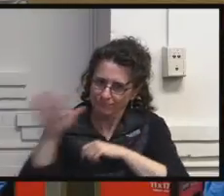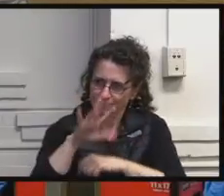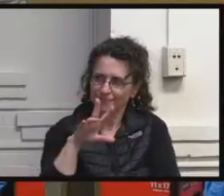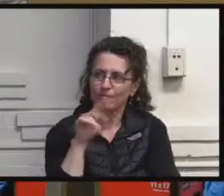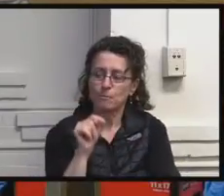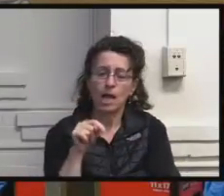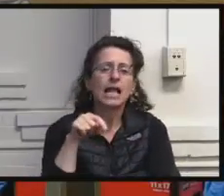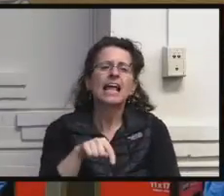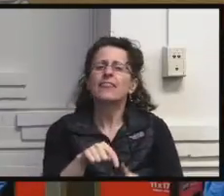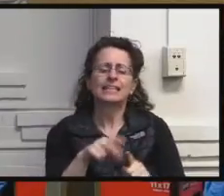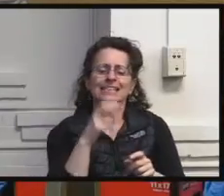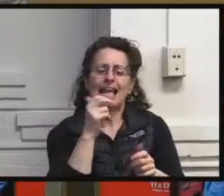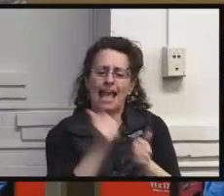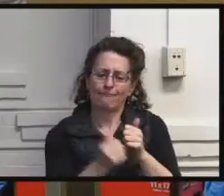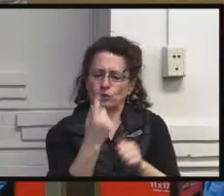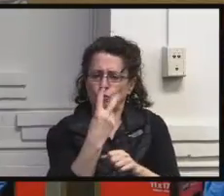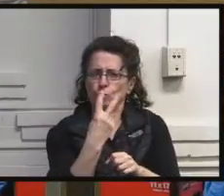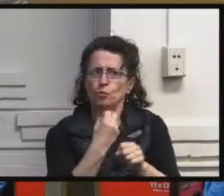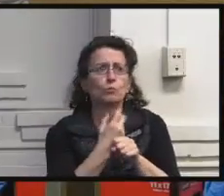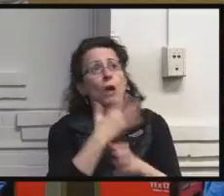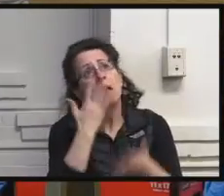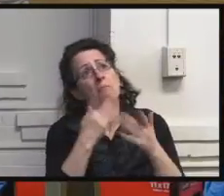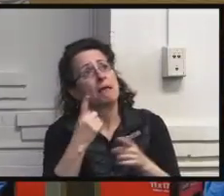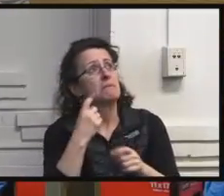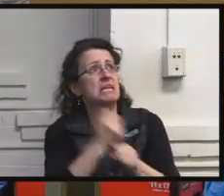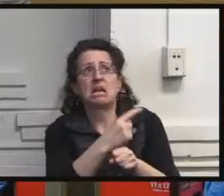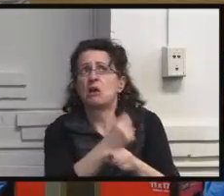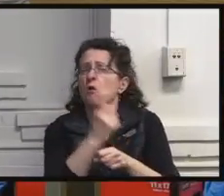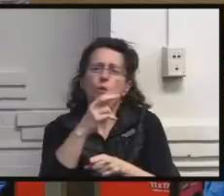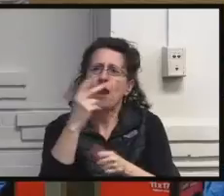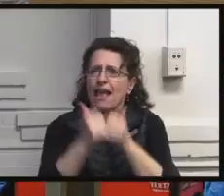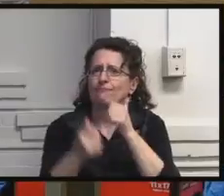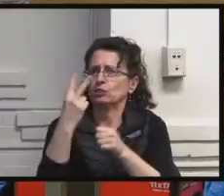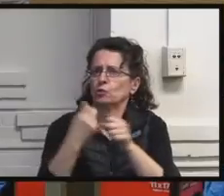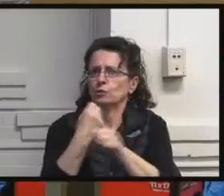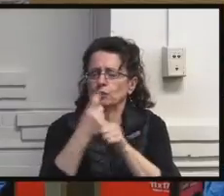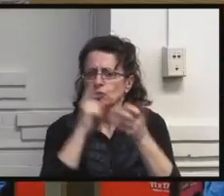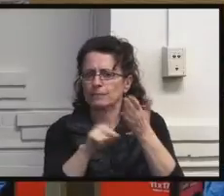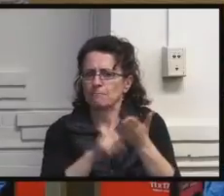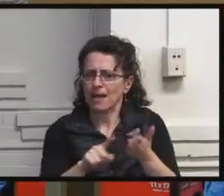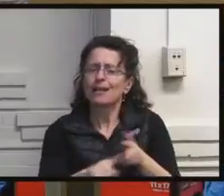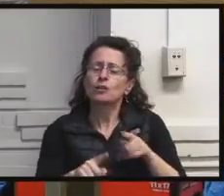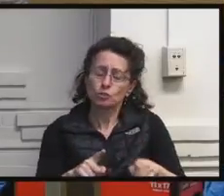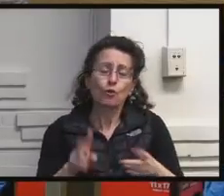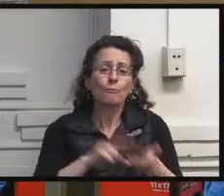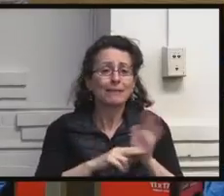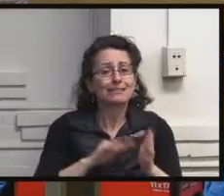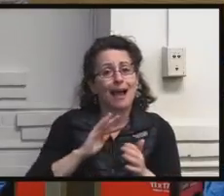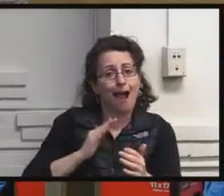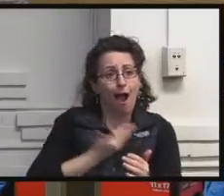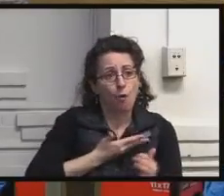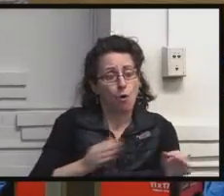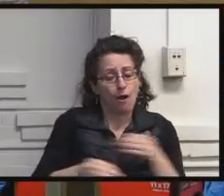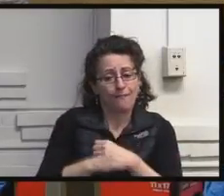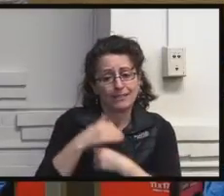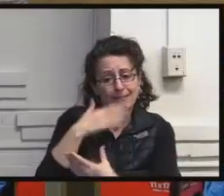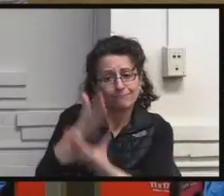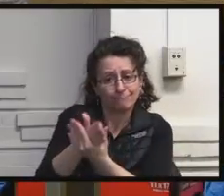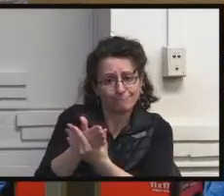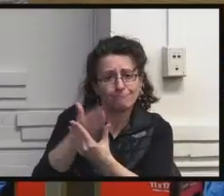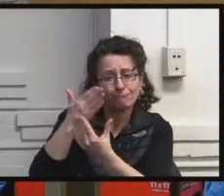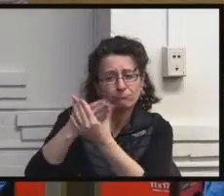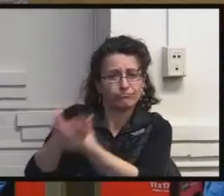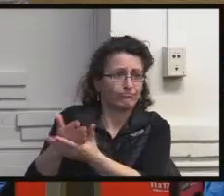biannual inspection. It might have even been on an annual inspection. So we have records of this bridge going back years.